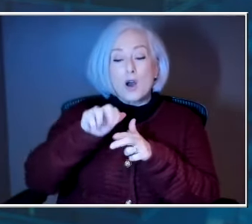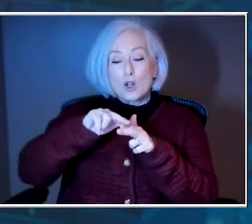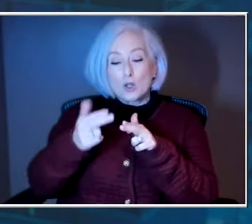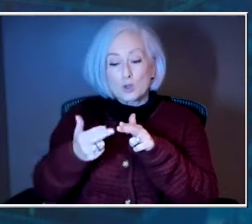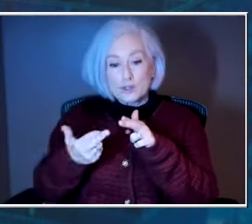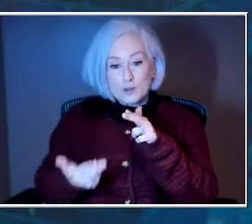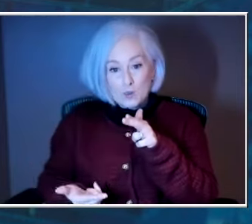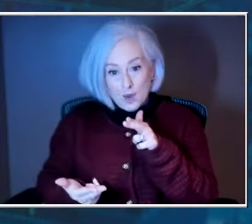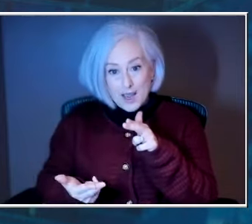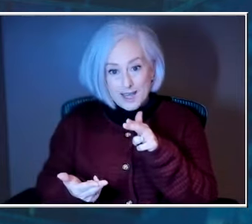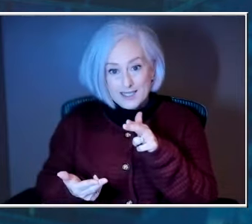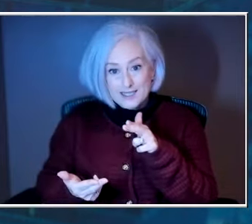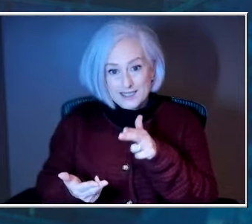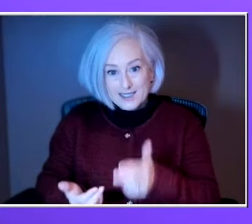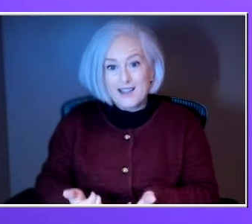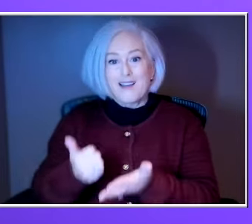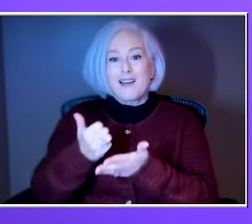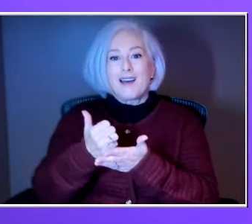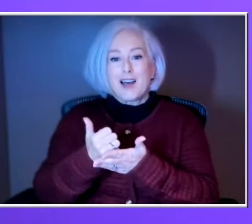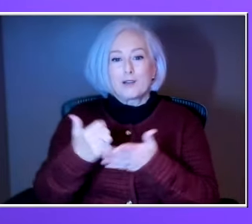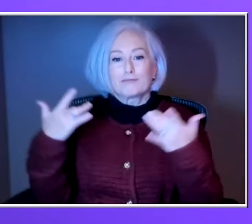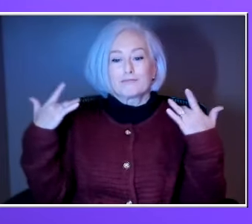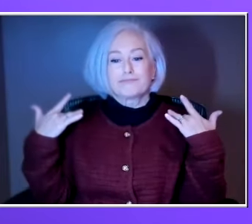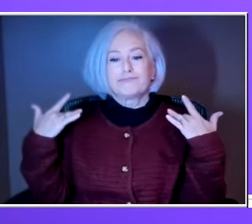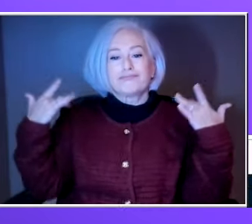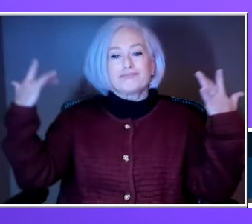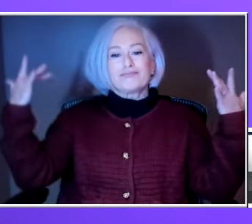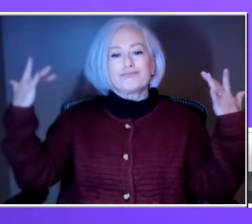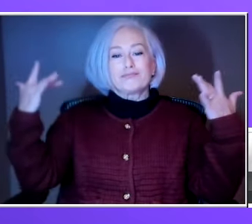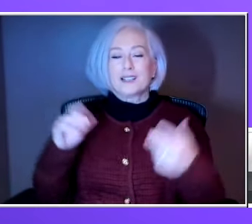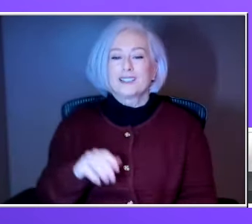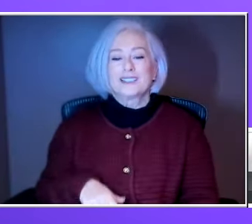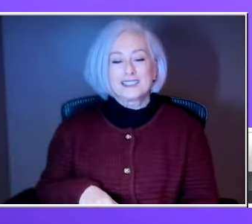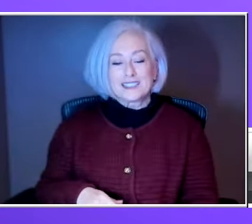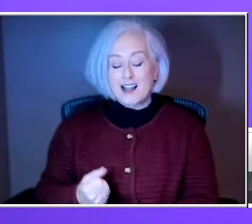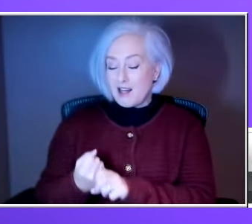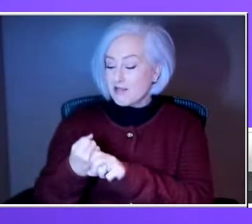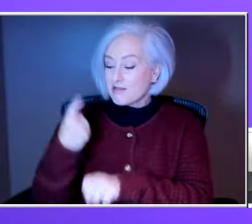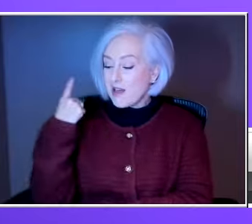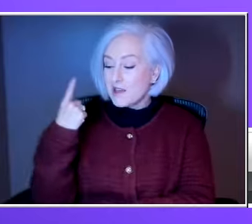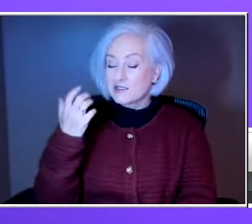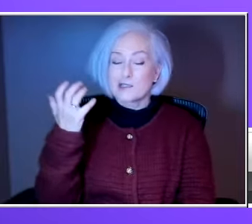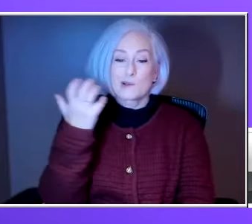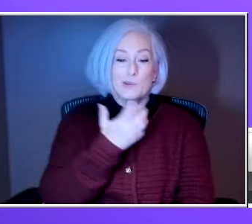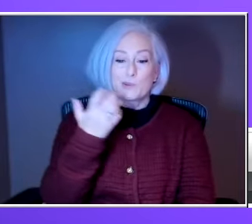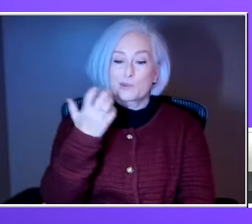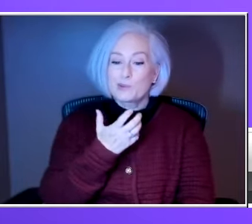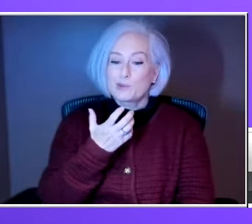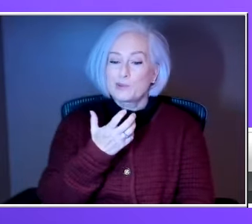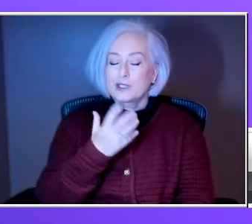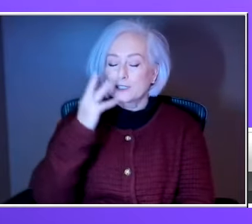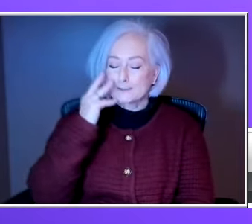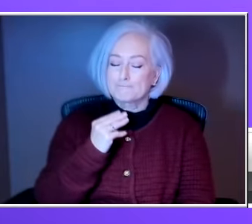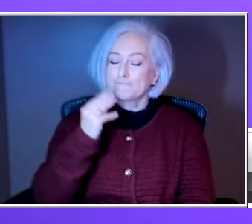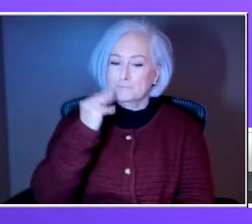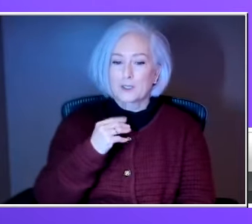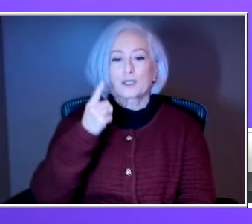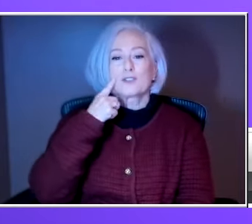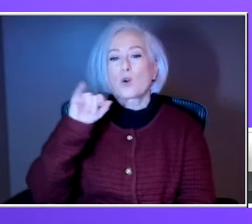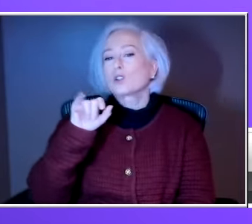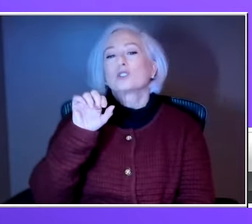also lifted weight off her shoulders. The last year has been quite a journey for Jennifer Williams. It started with gastric